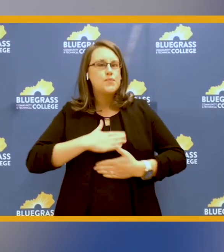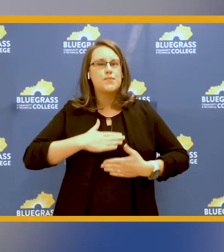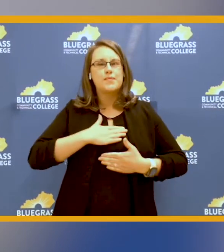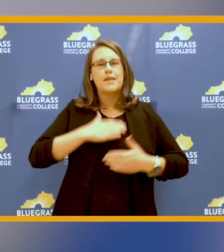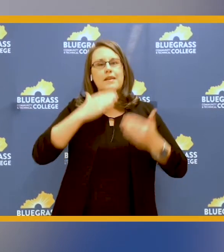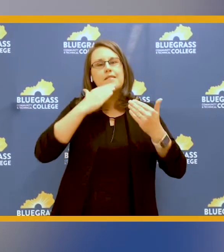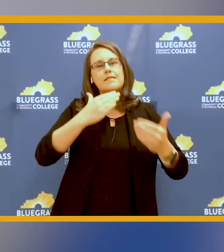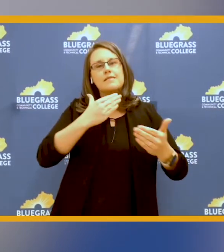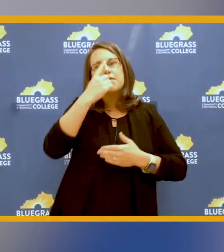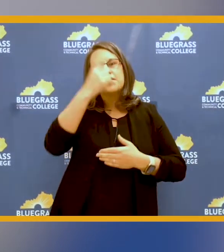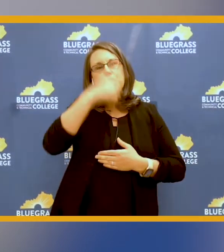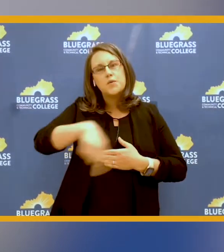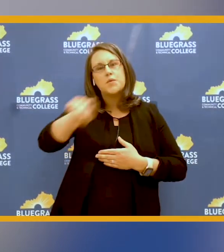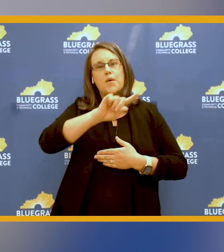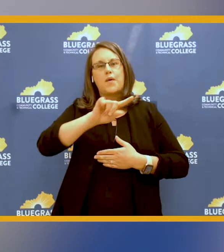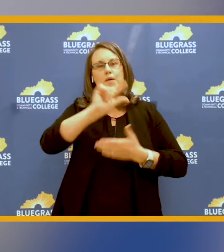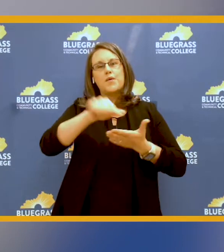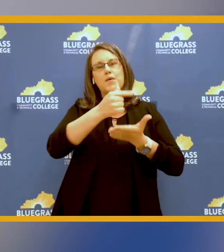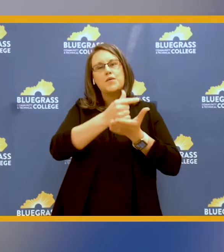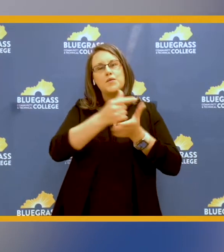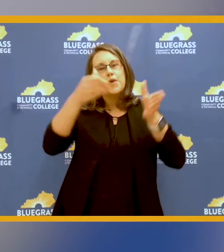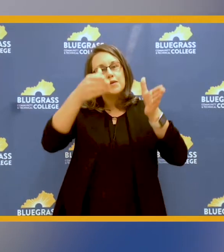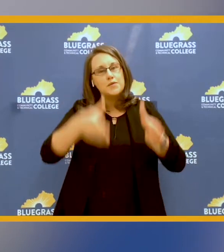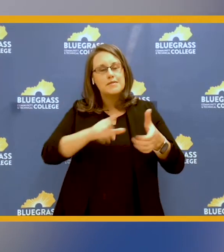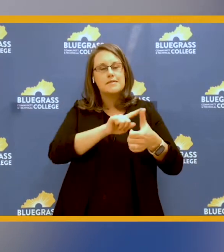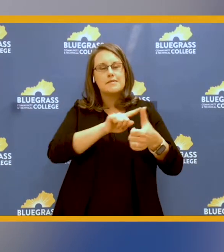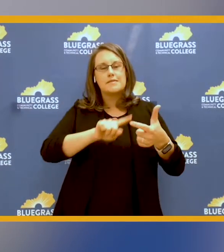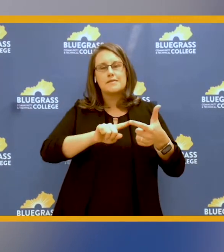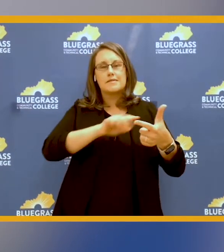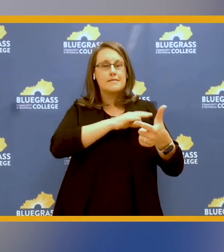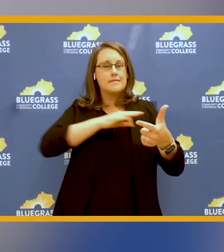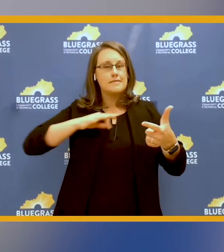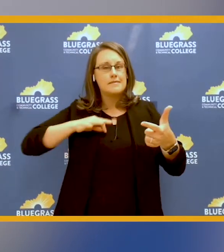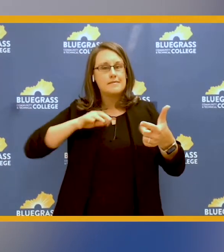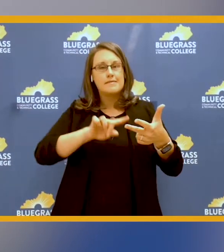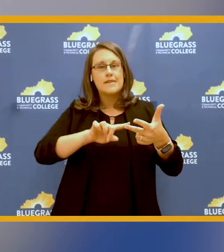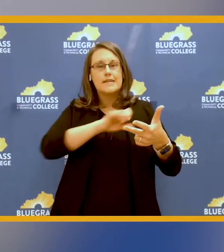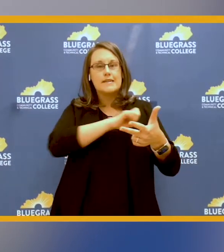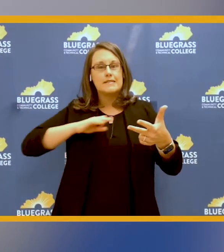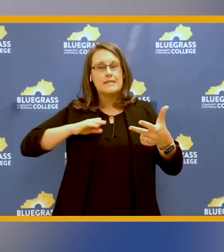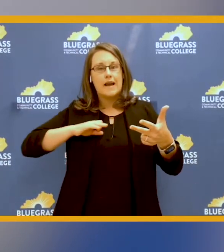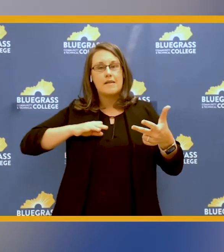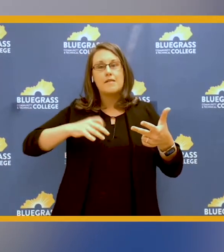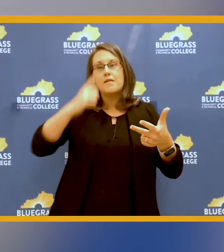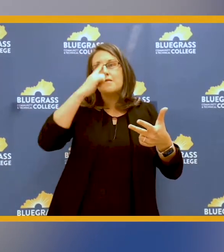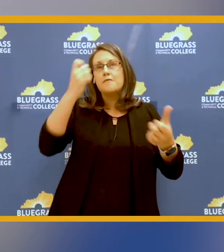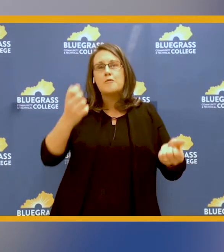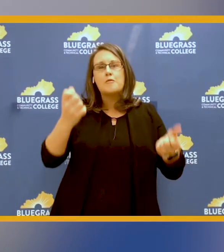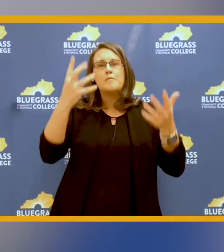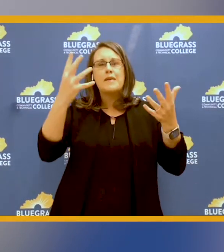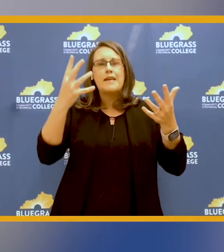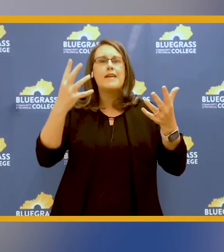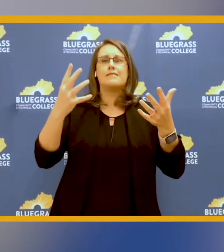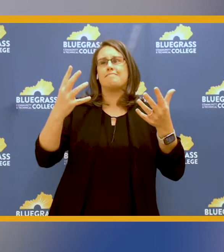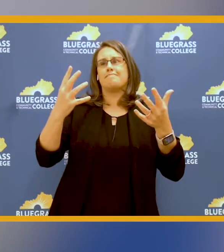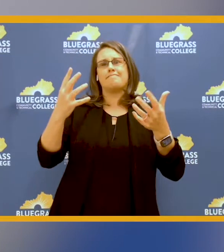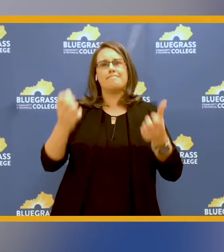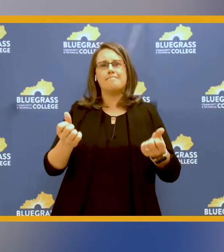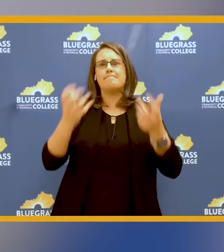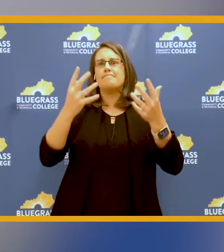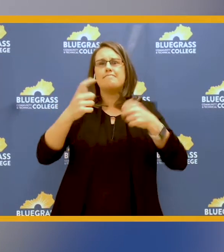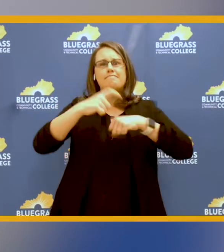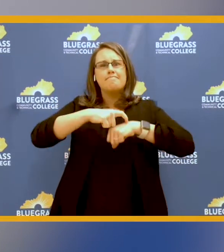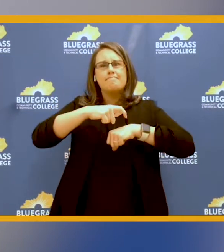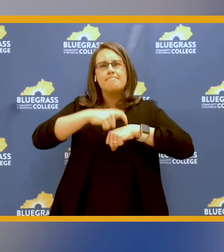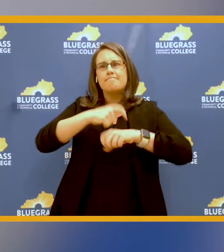and gratitude to you, our graduates, our faculty and staff for the many sacrifices